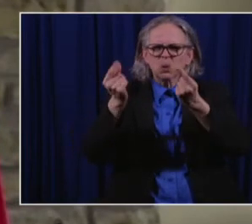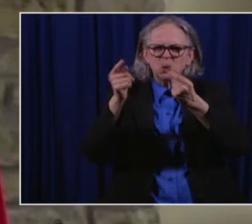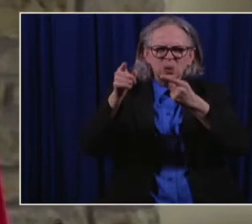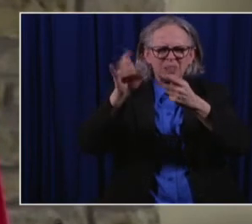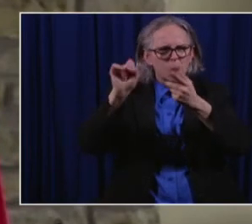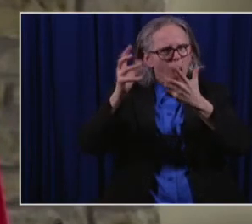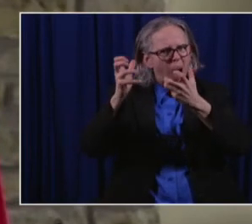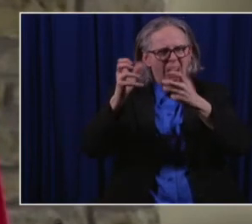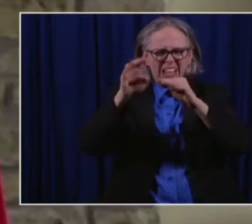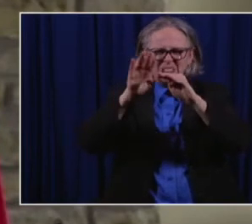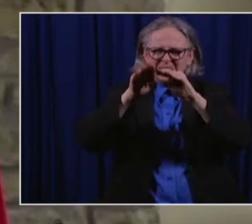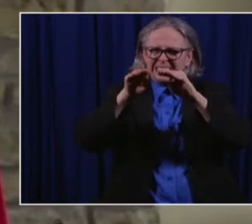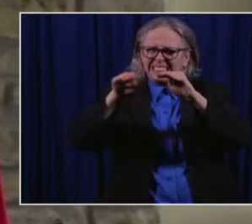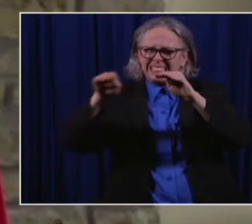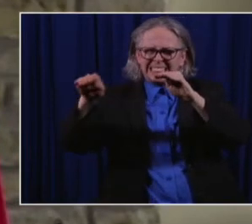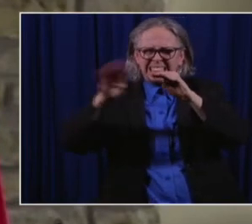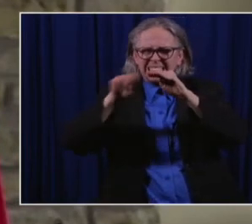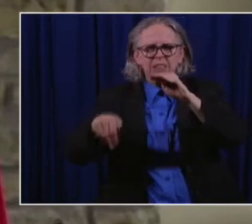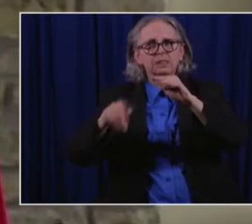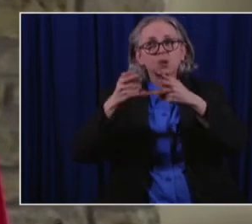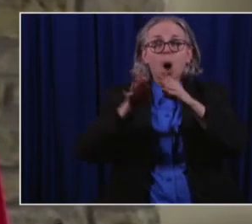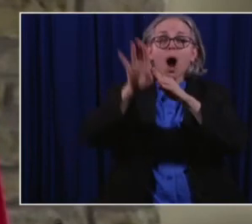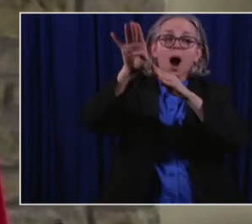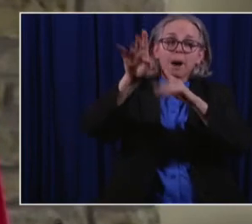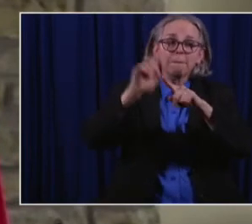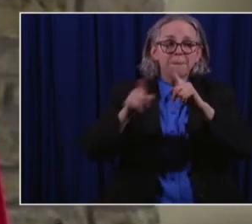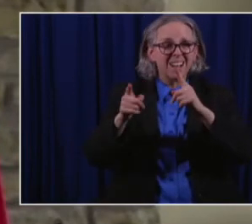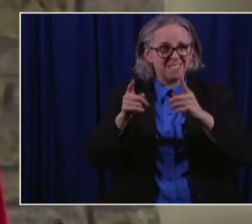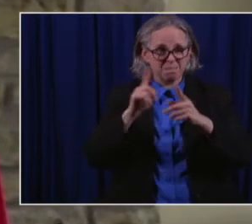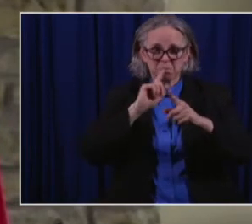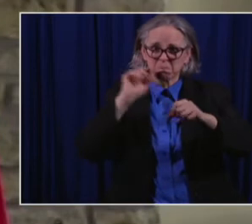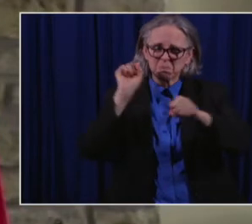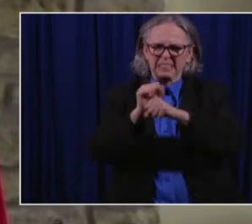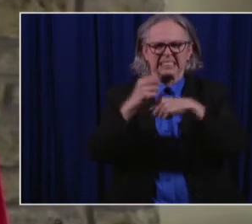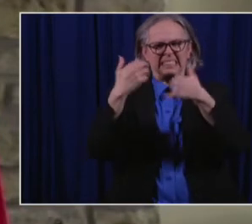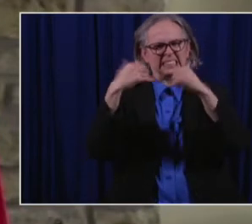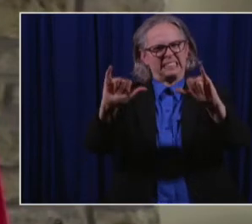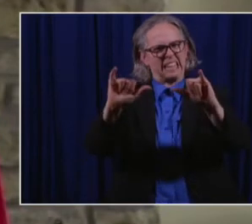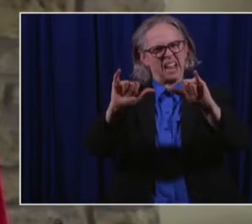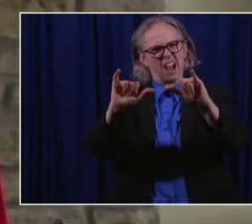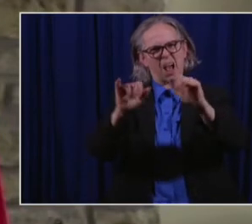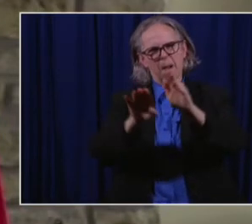helped, but they've not done what needs to be done. So we're going to have to continue to,